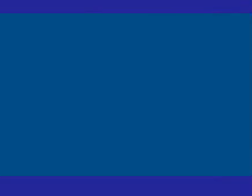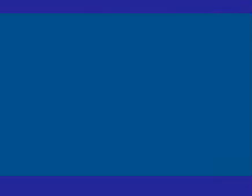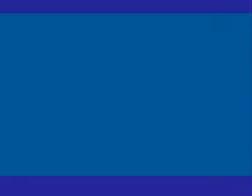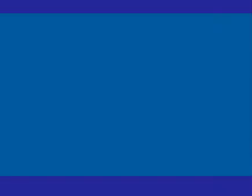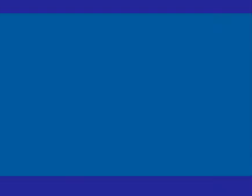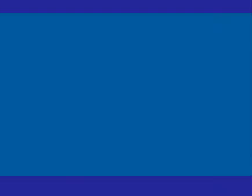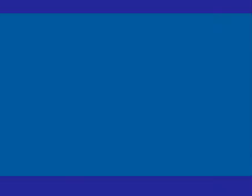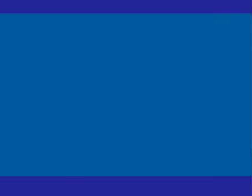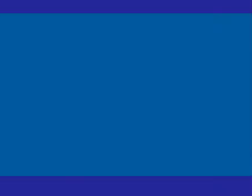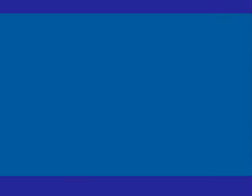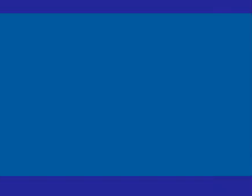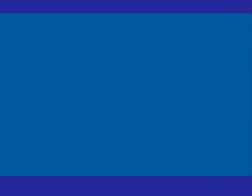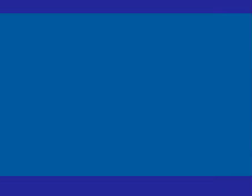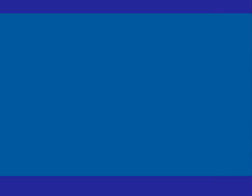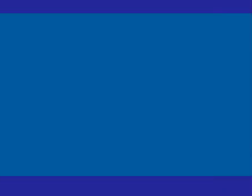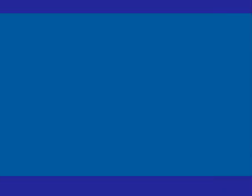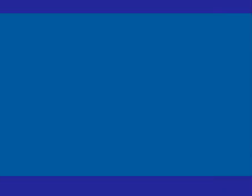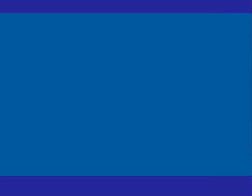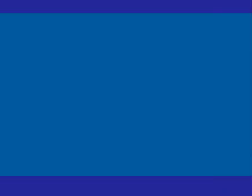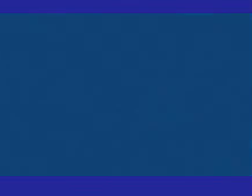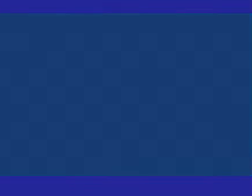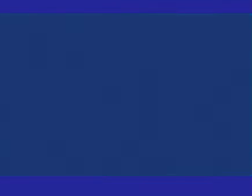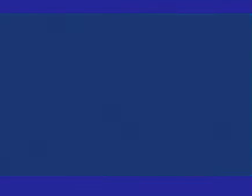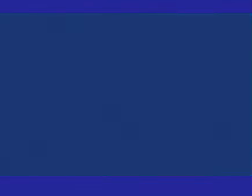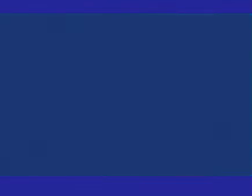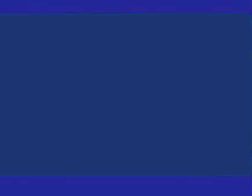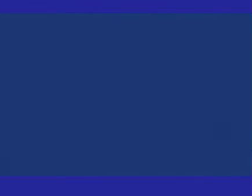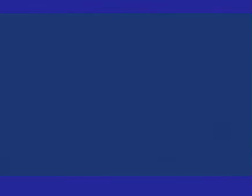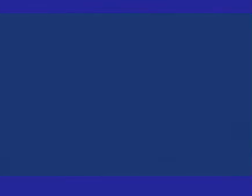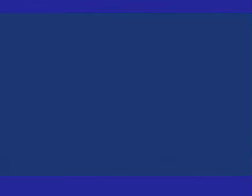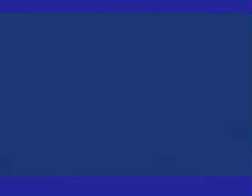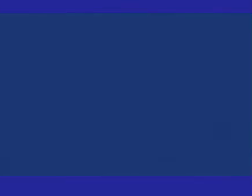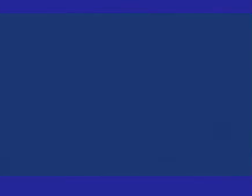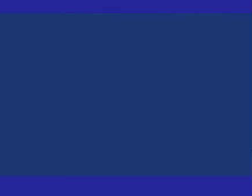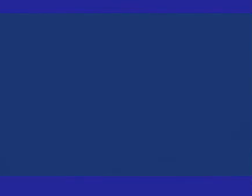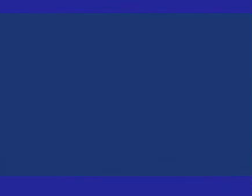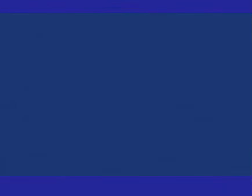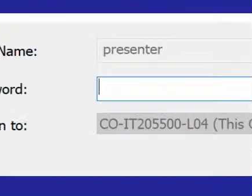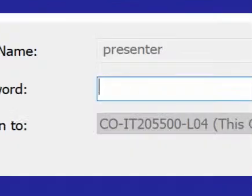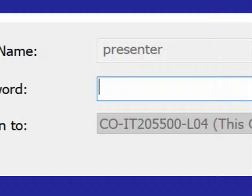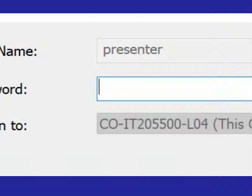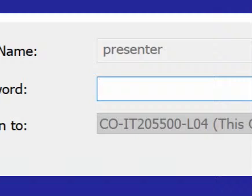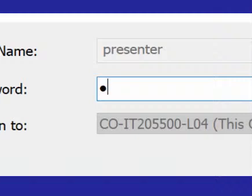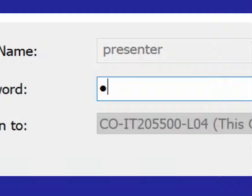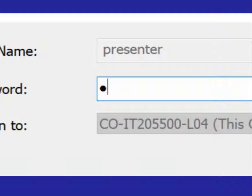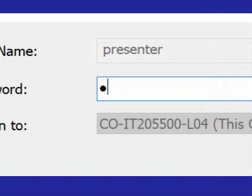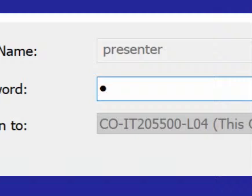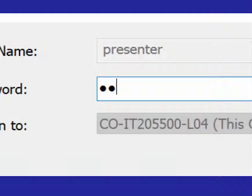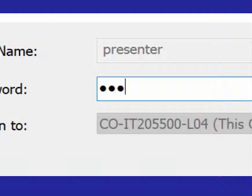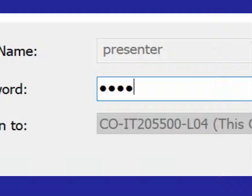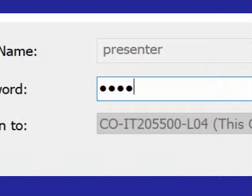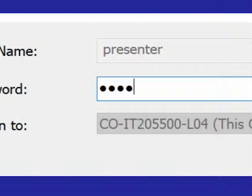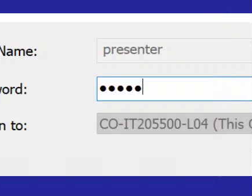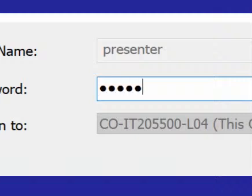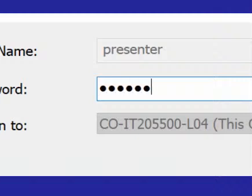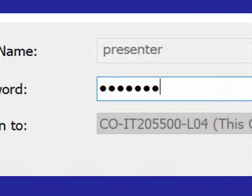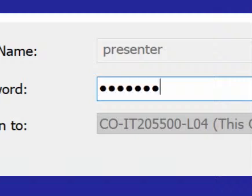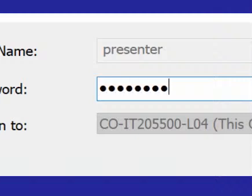Yes. Barbara Lowe? Yes. Sally Hernandez-Pinheiro? Yes. Jose